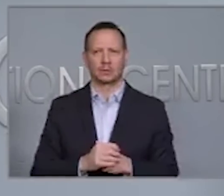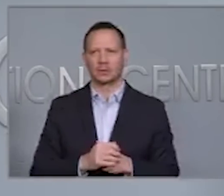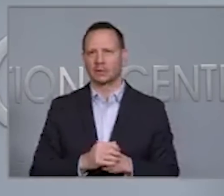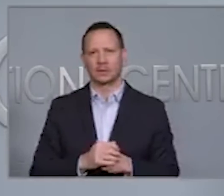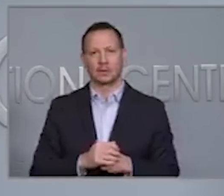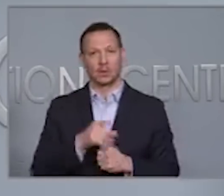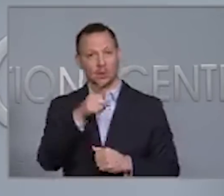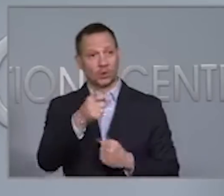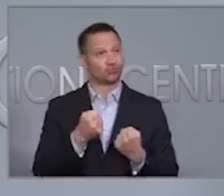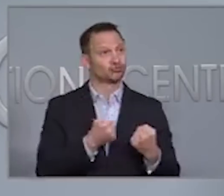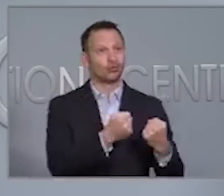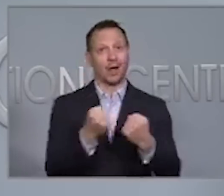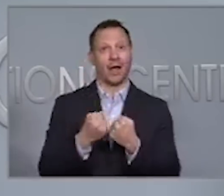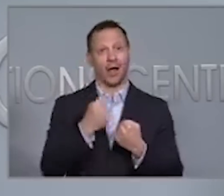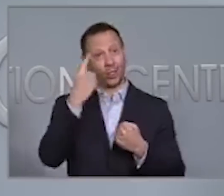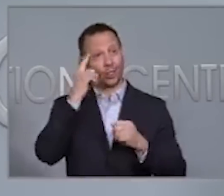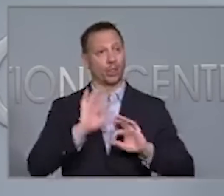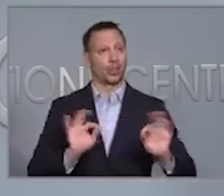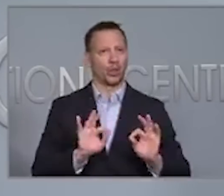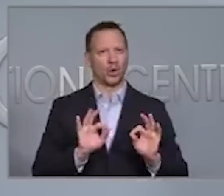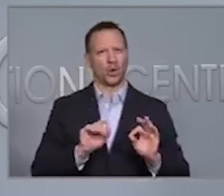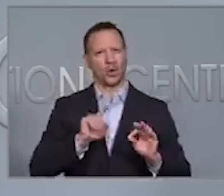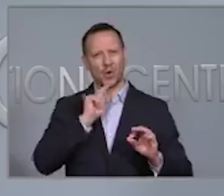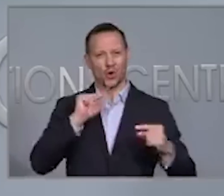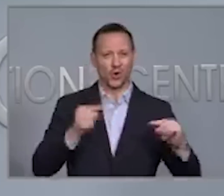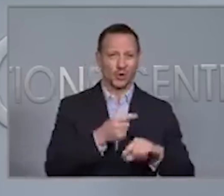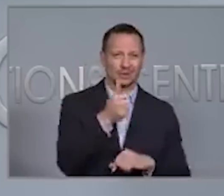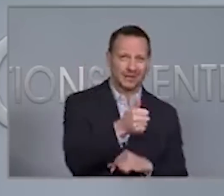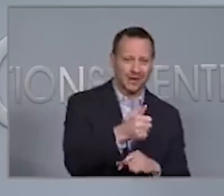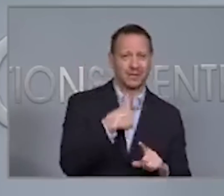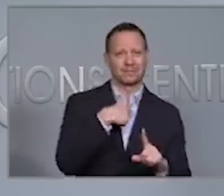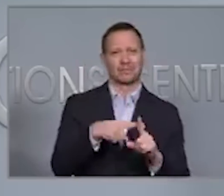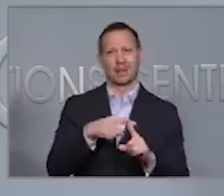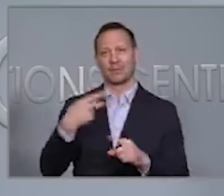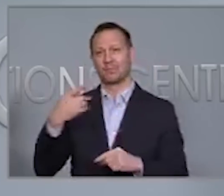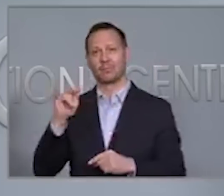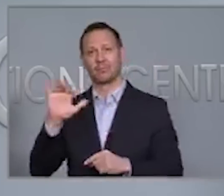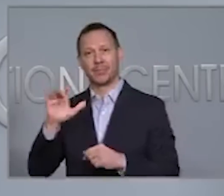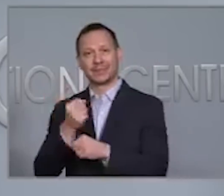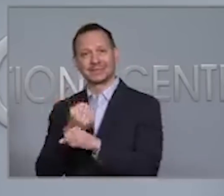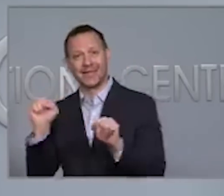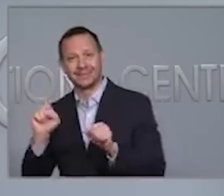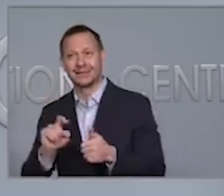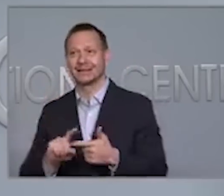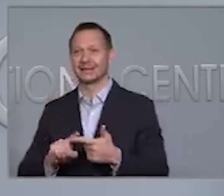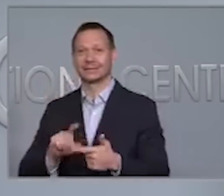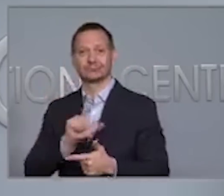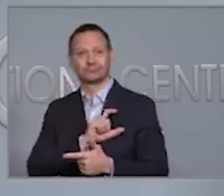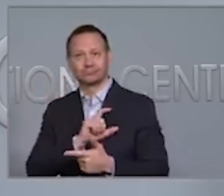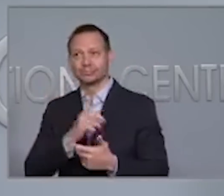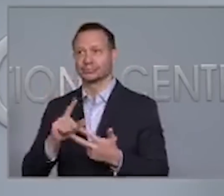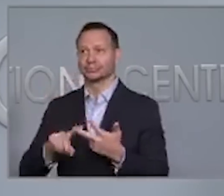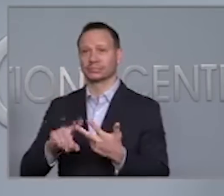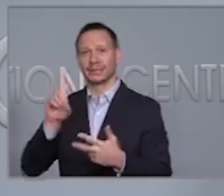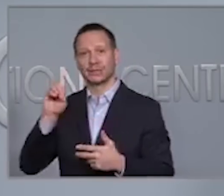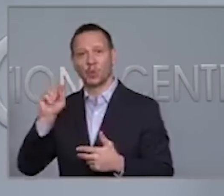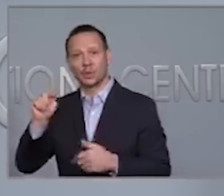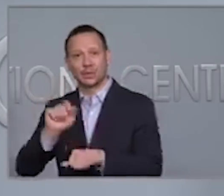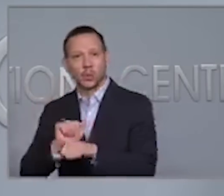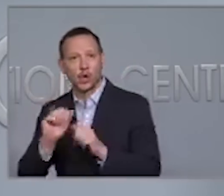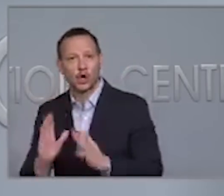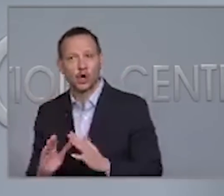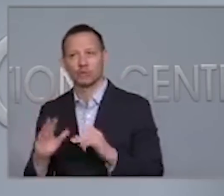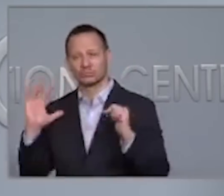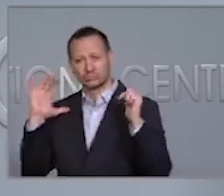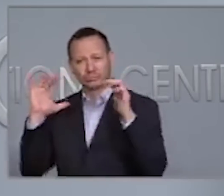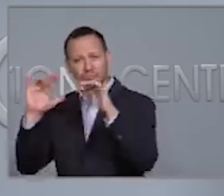only puts you at risk, but also the public safety personnel, power crews, and DOT workers that will need to respond if there is an